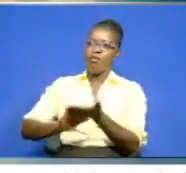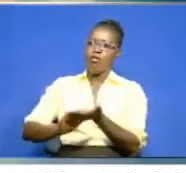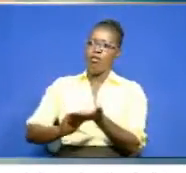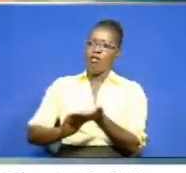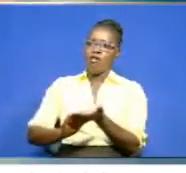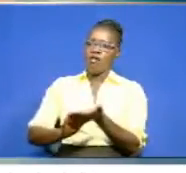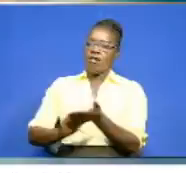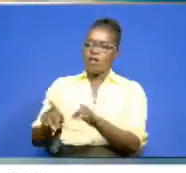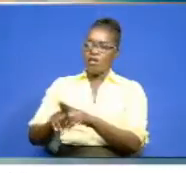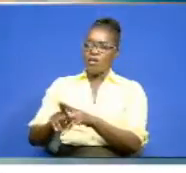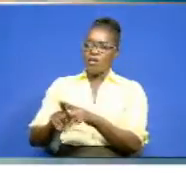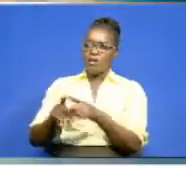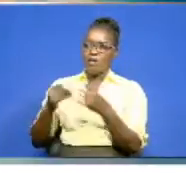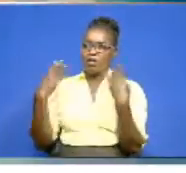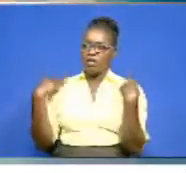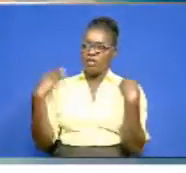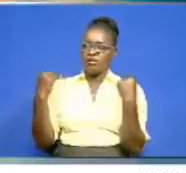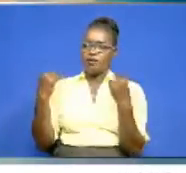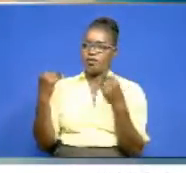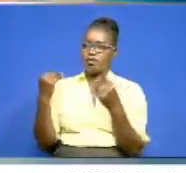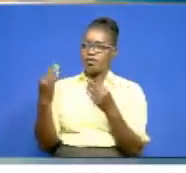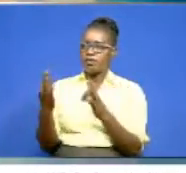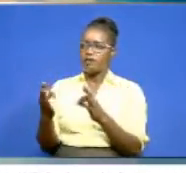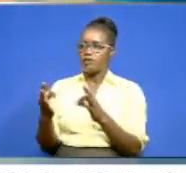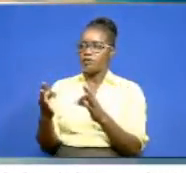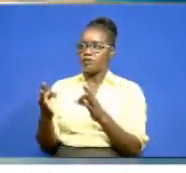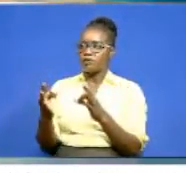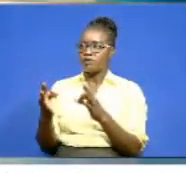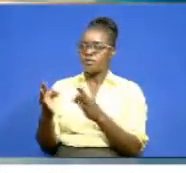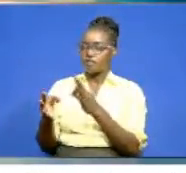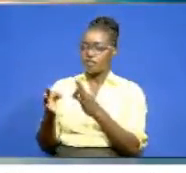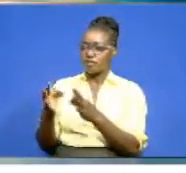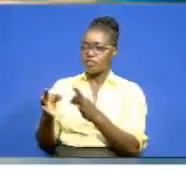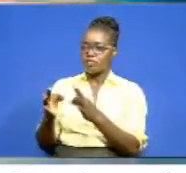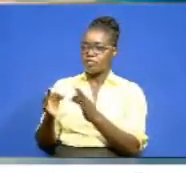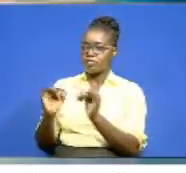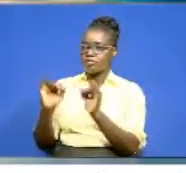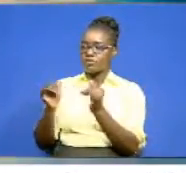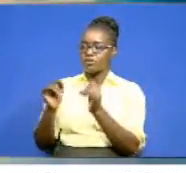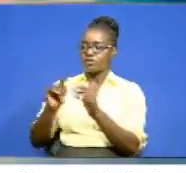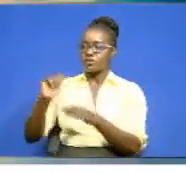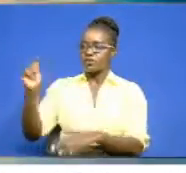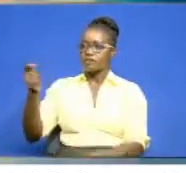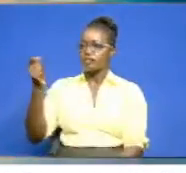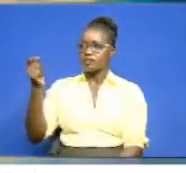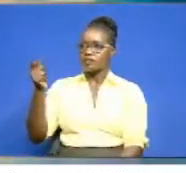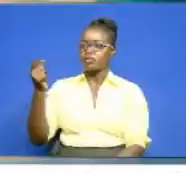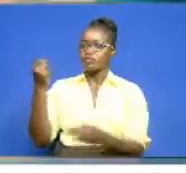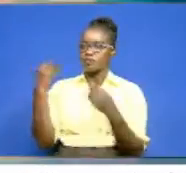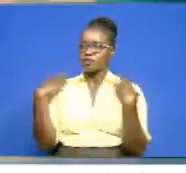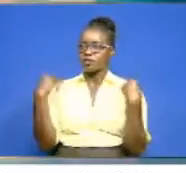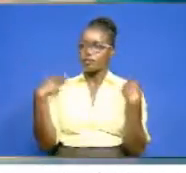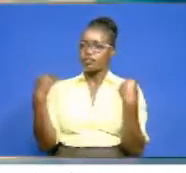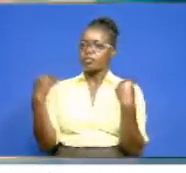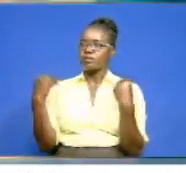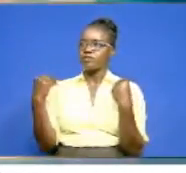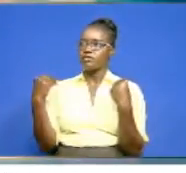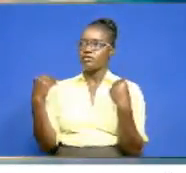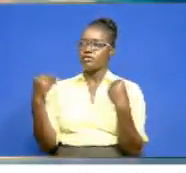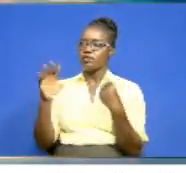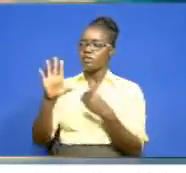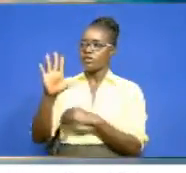Even sports, even when you look at, if you look at the news in Kenya, sports, we get